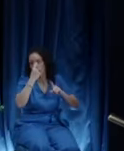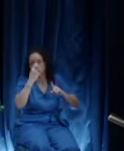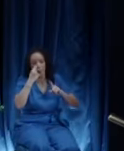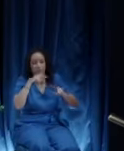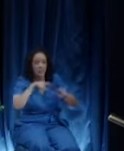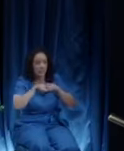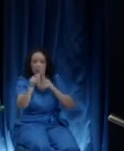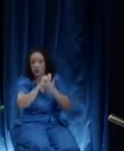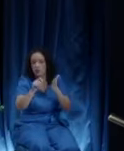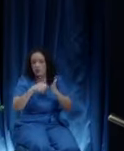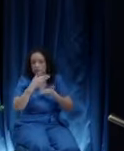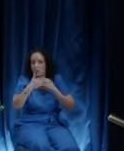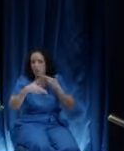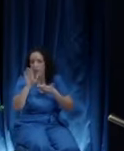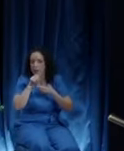know.